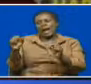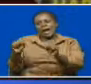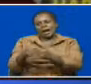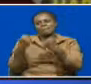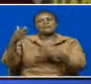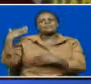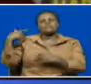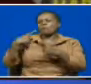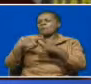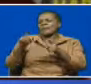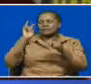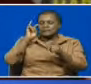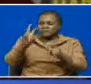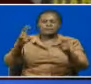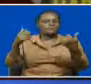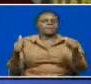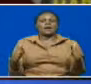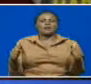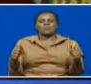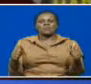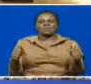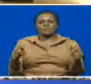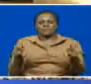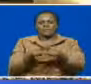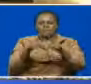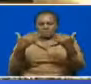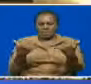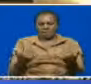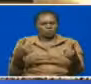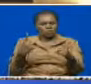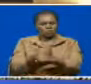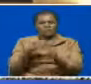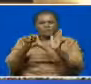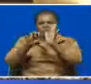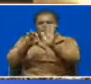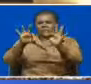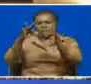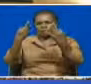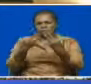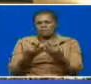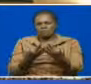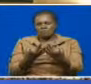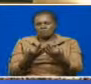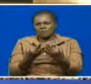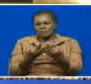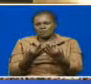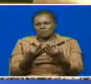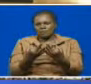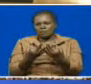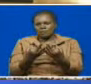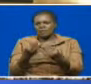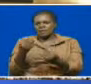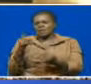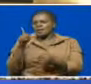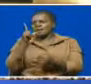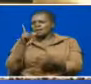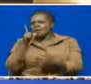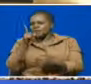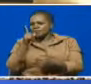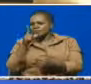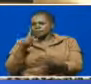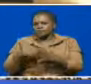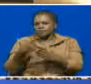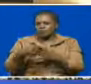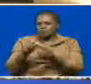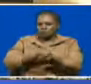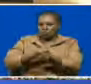that maybe we have not been seeing them the way we are seeing them now. So, for example, our son Mugisa, he makes the lunch. Then he'll